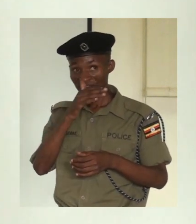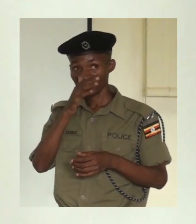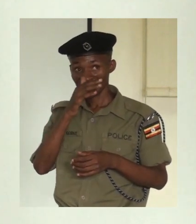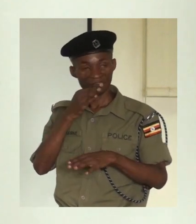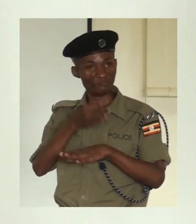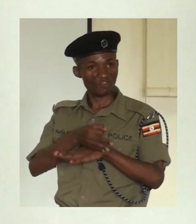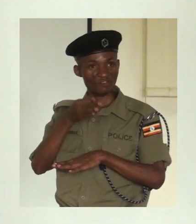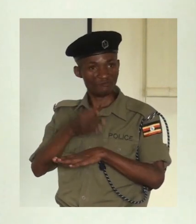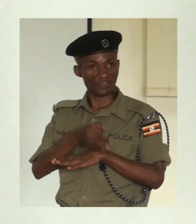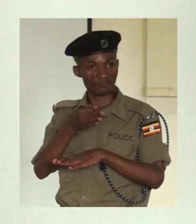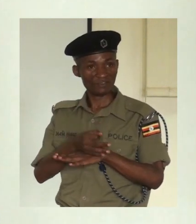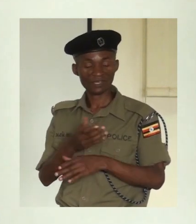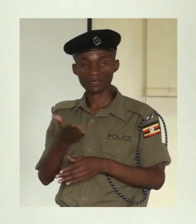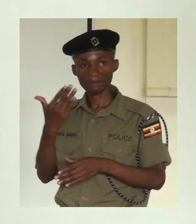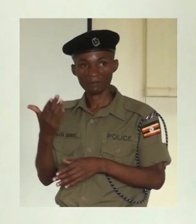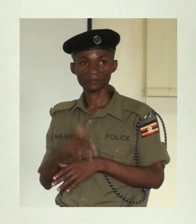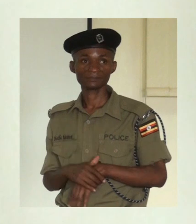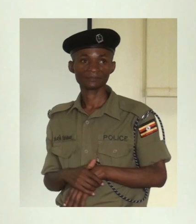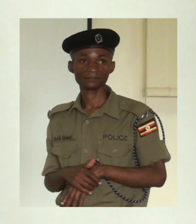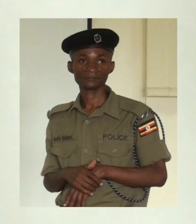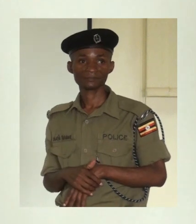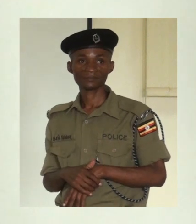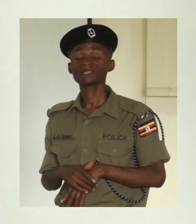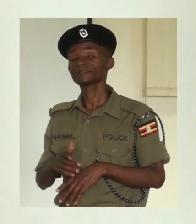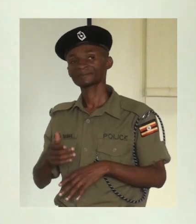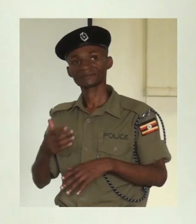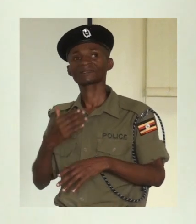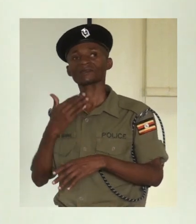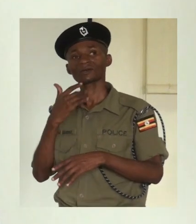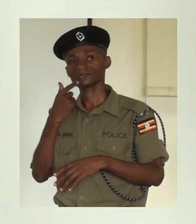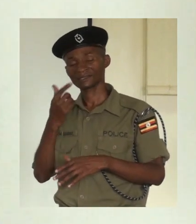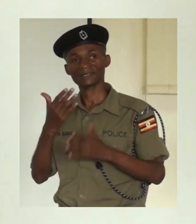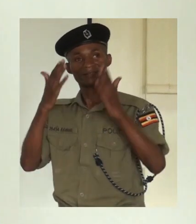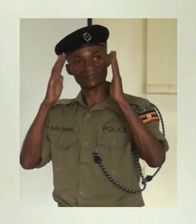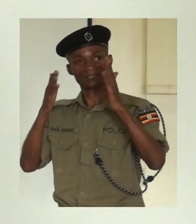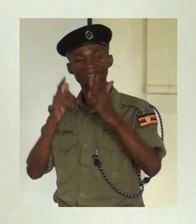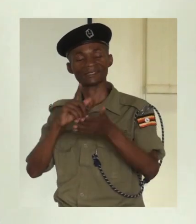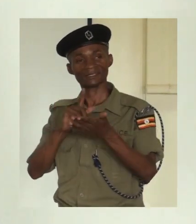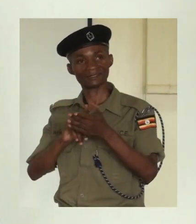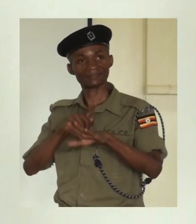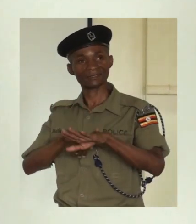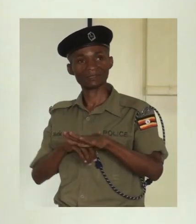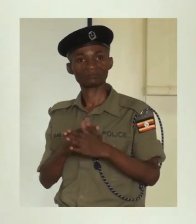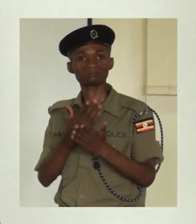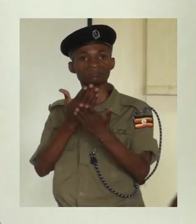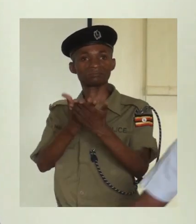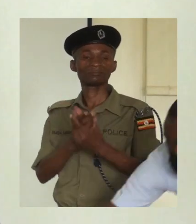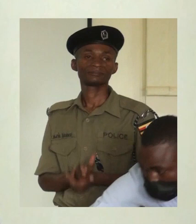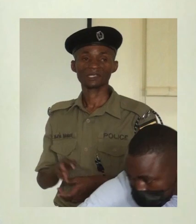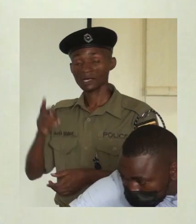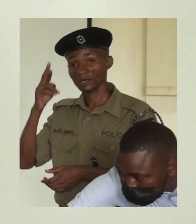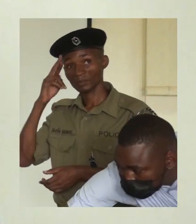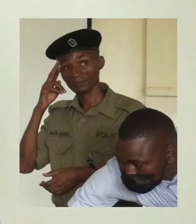testimonials. We wish them success in their applications. Remember, this time we have